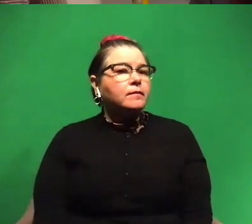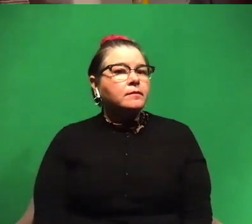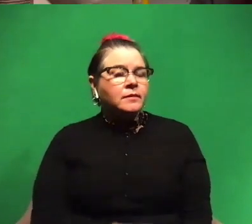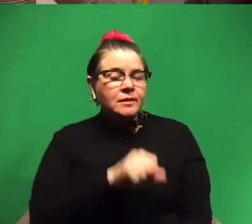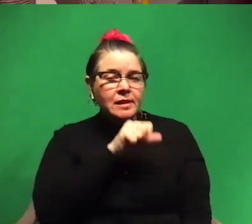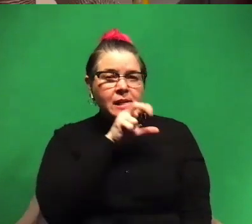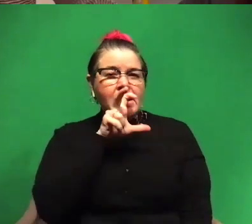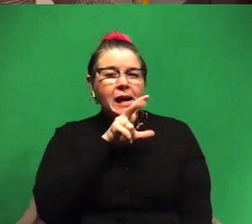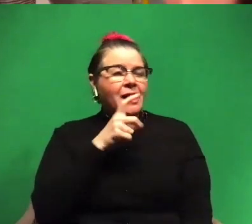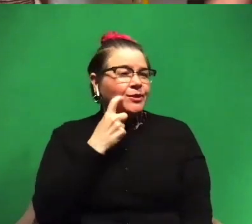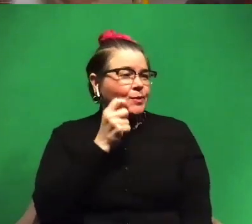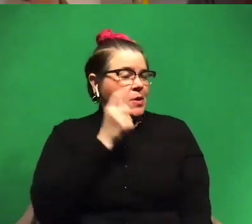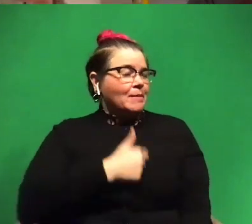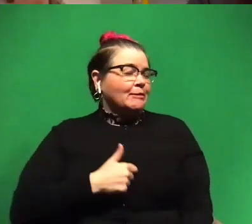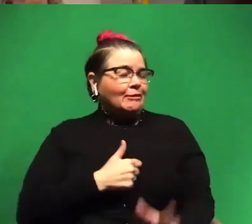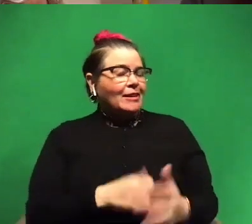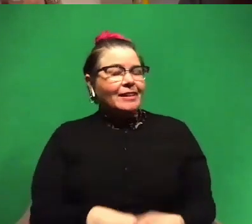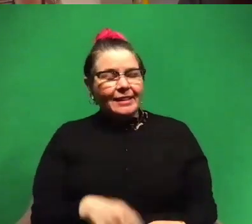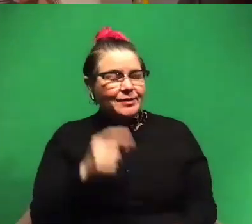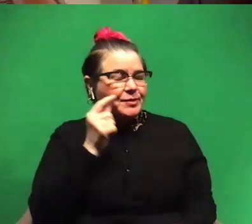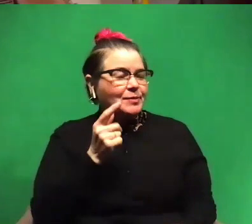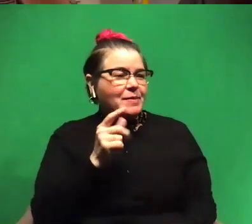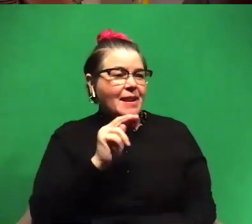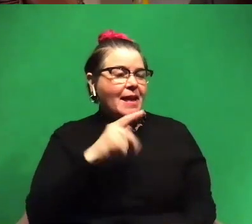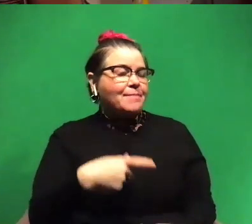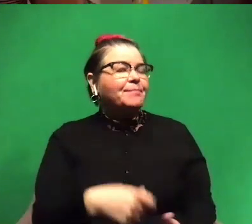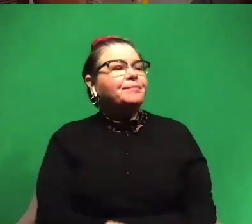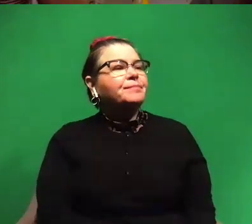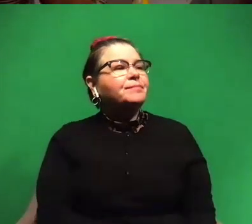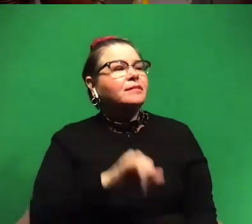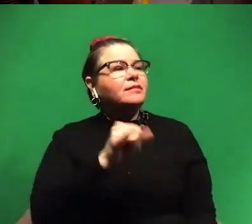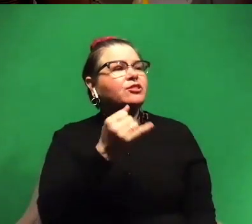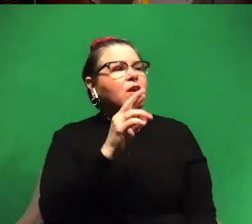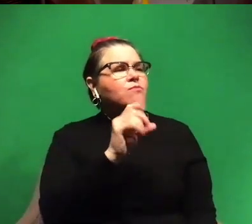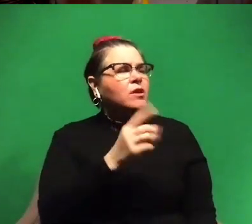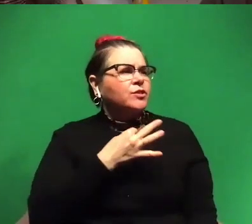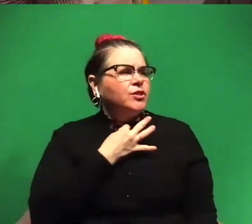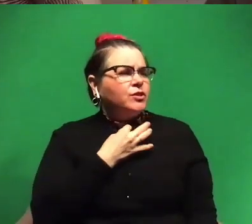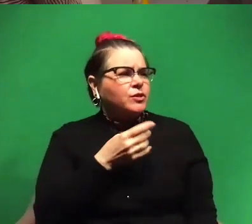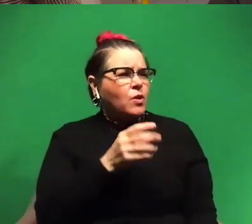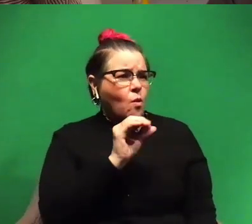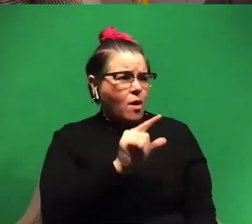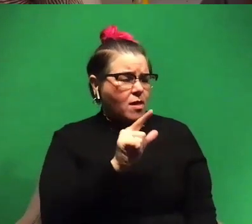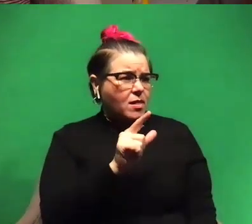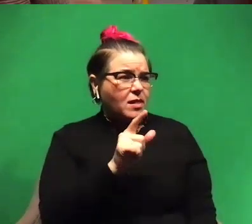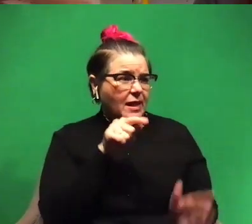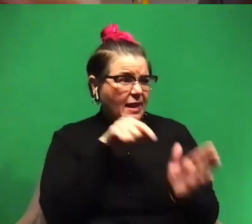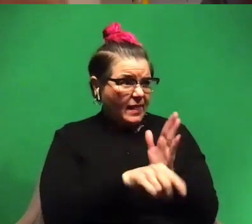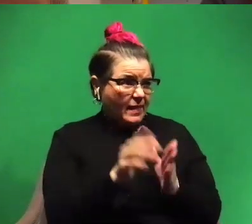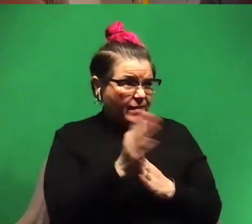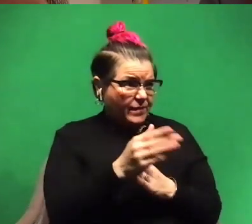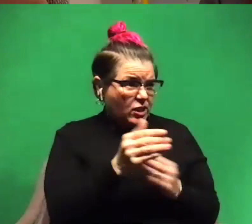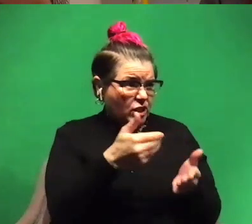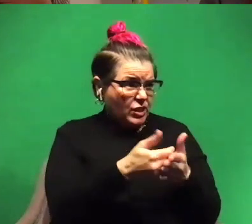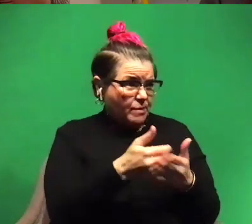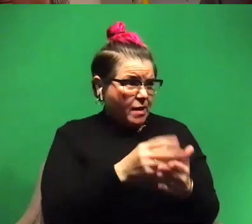just woke up from a nap before this. I'm like, does J-Rob would like to know, does the oil kill fish in nearby